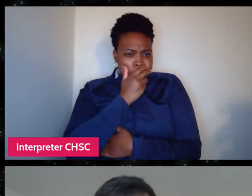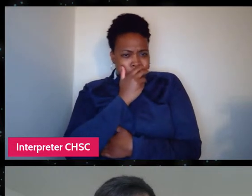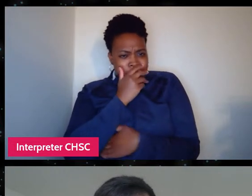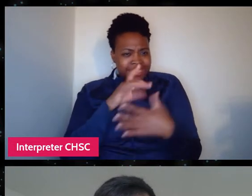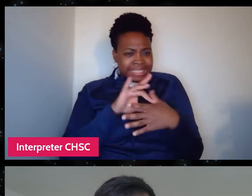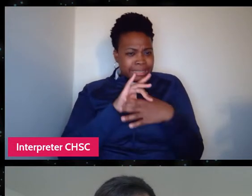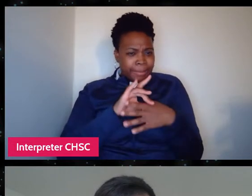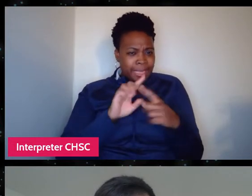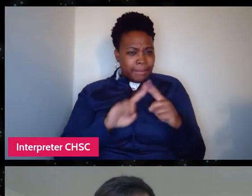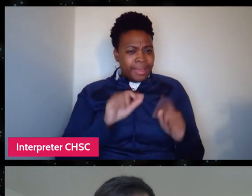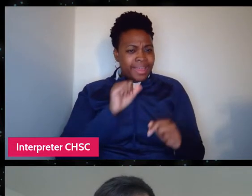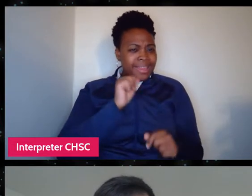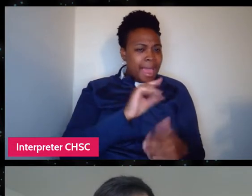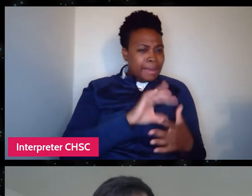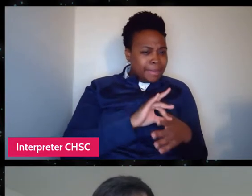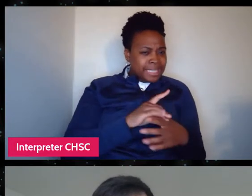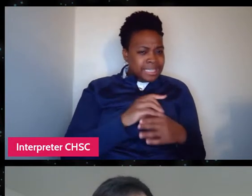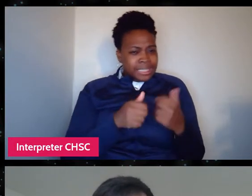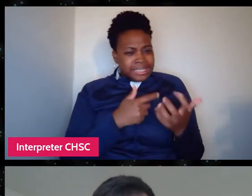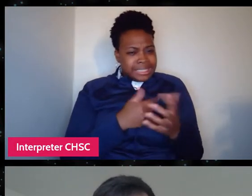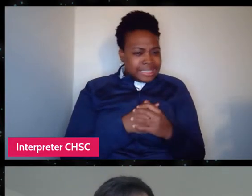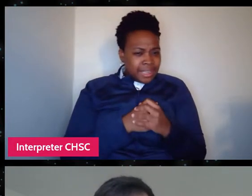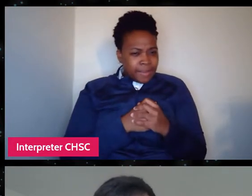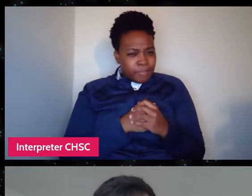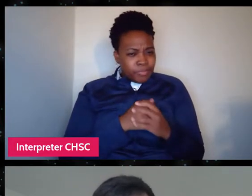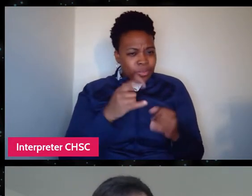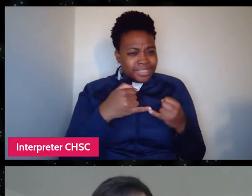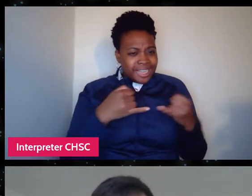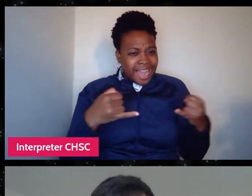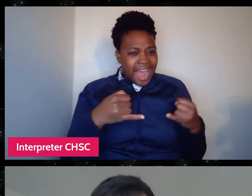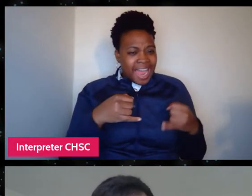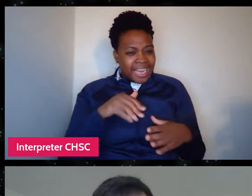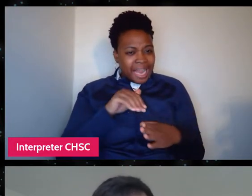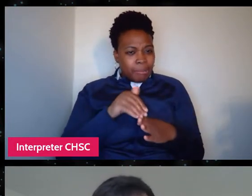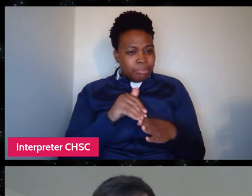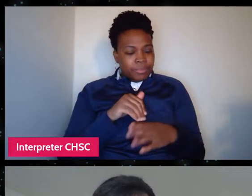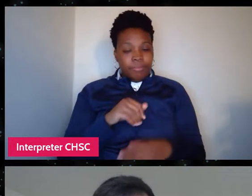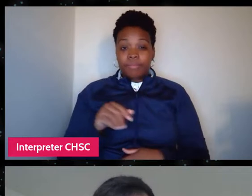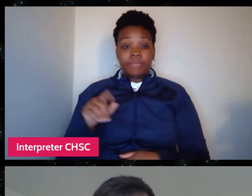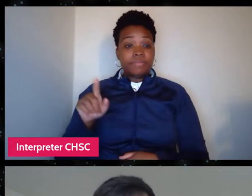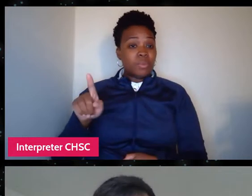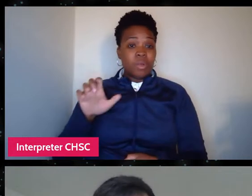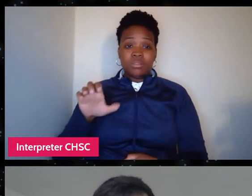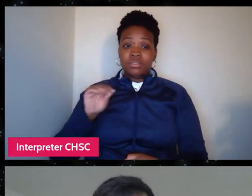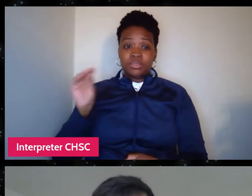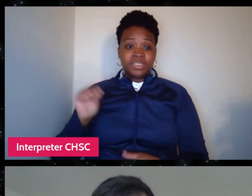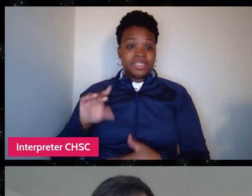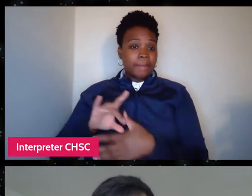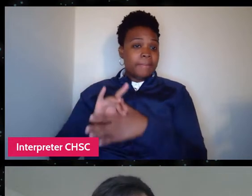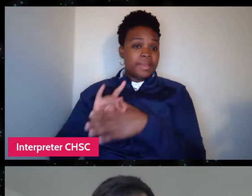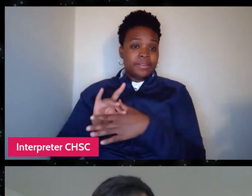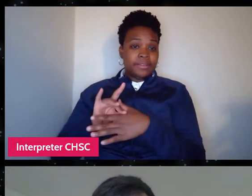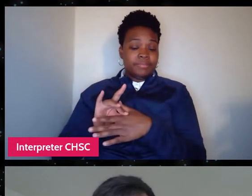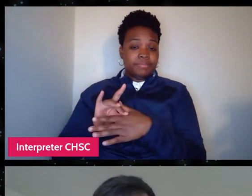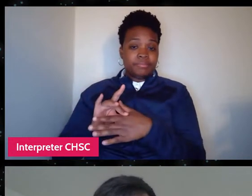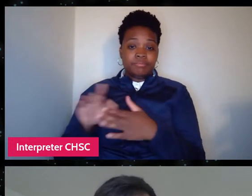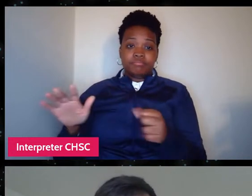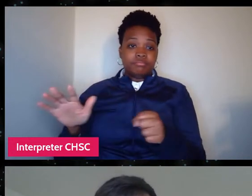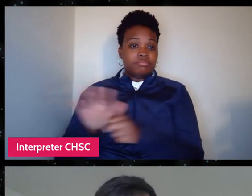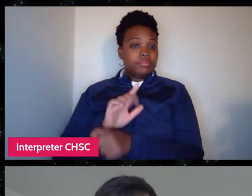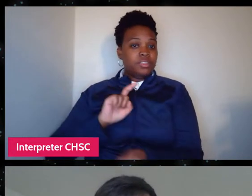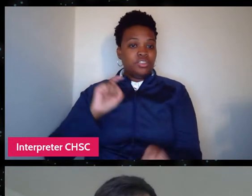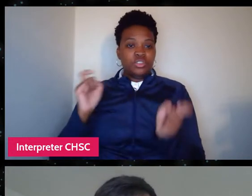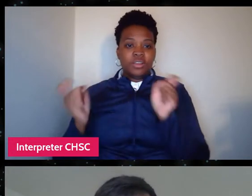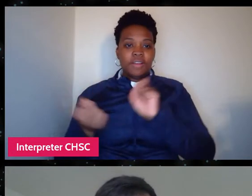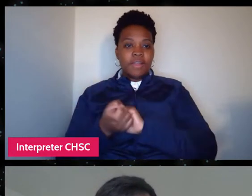not meat. You know, like where's that line? It's 100% meat. It's just completely a transformative way